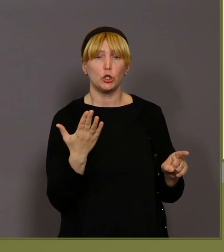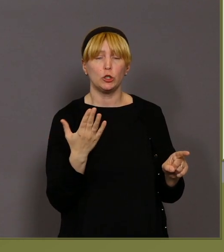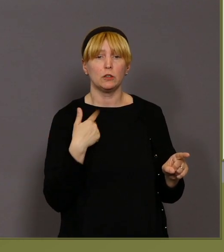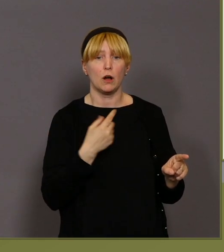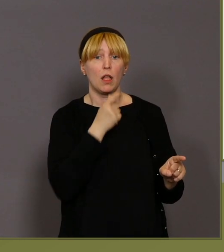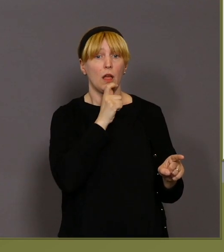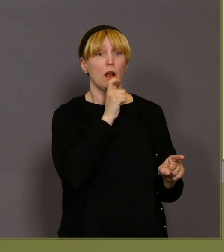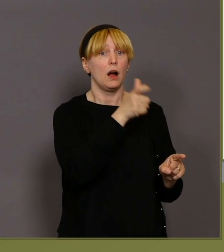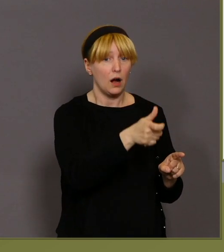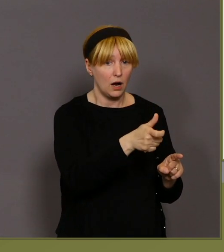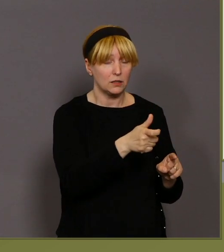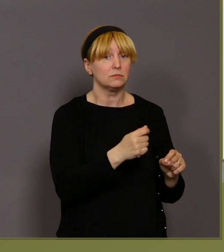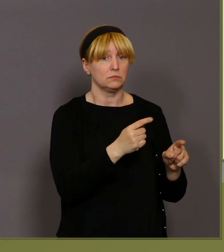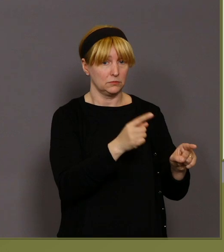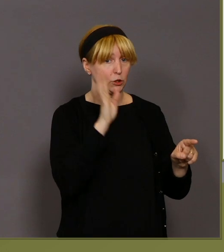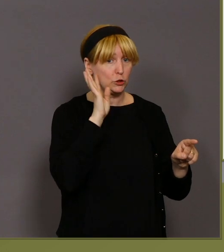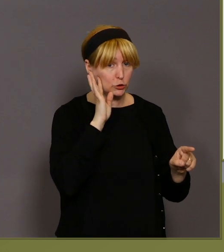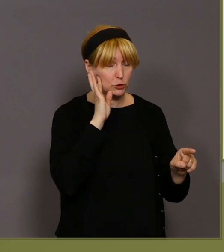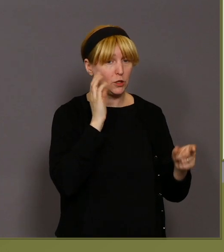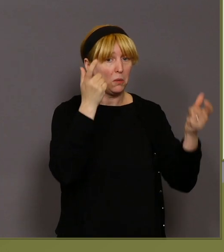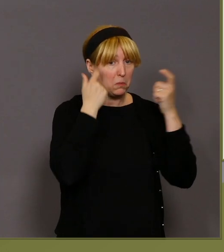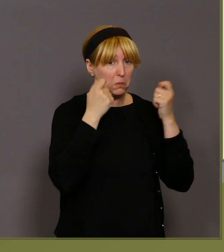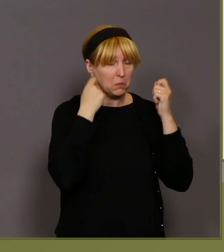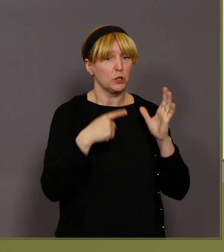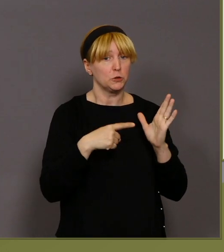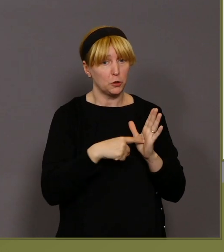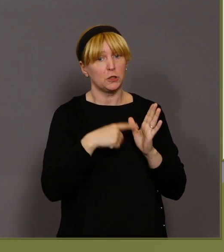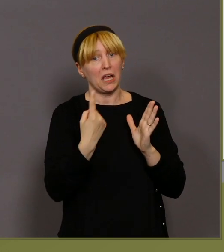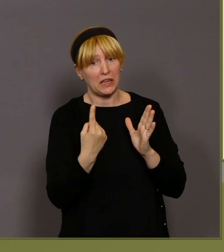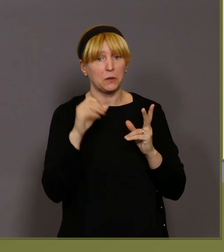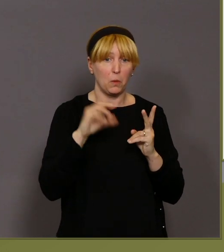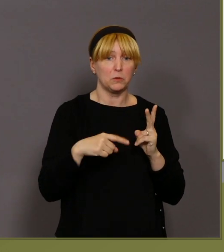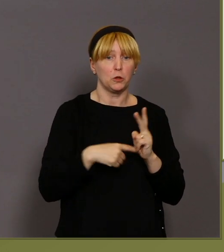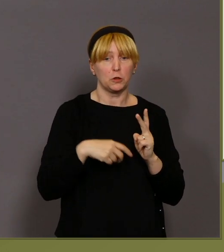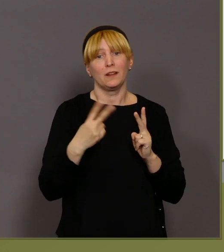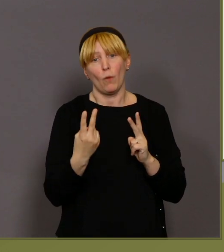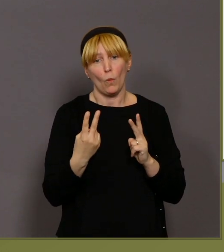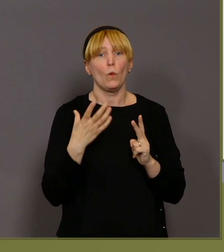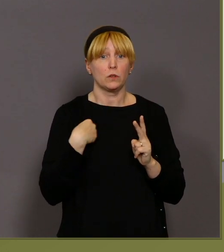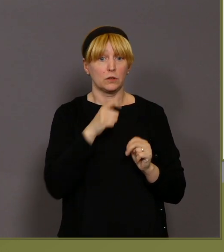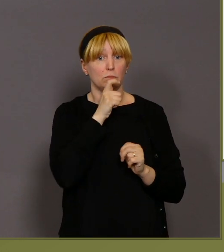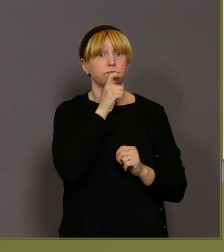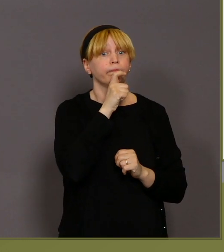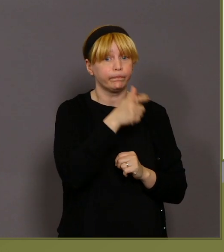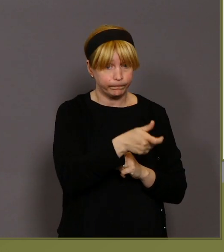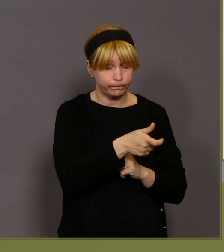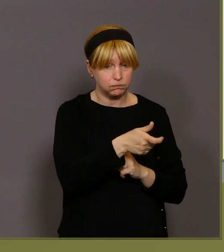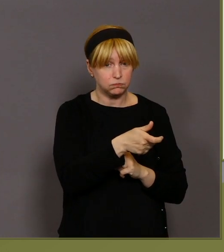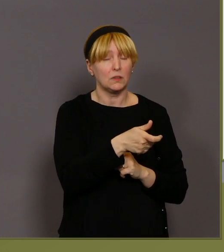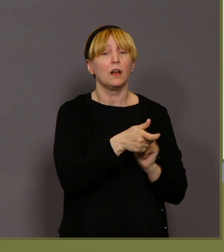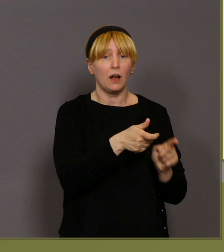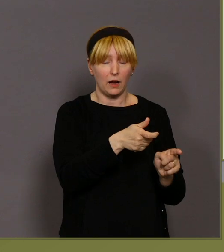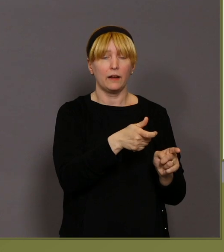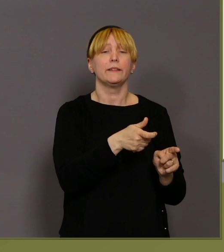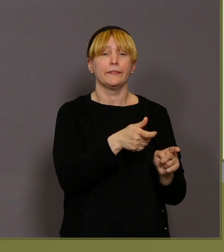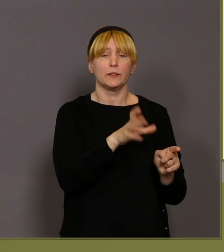where you listen to the text and it says, press 1 for this, press 2 for that, and so on. If that's part of your self-service terminal,